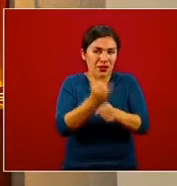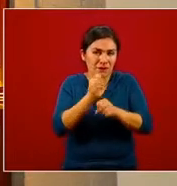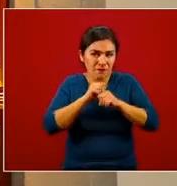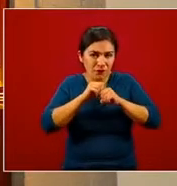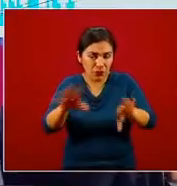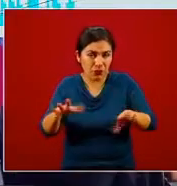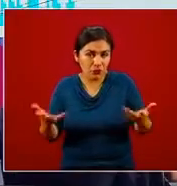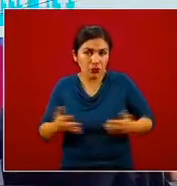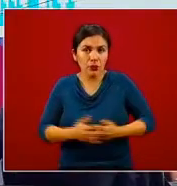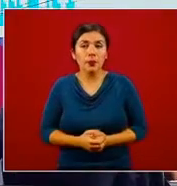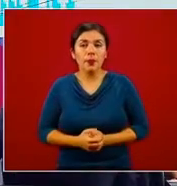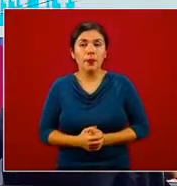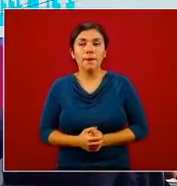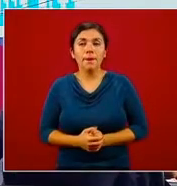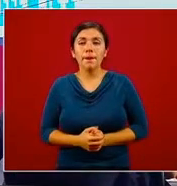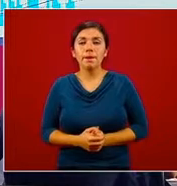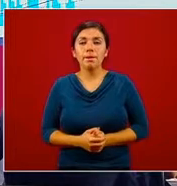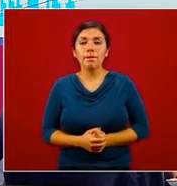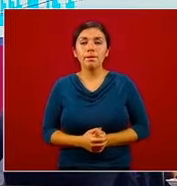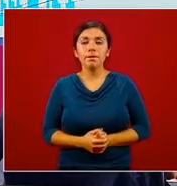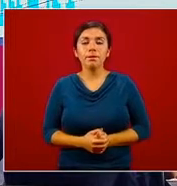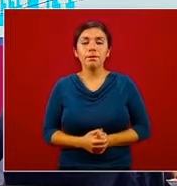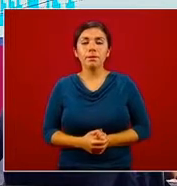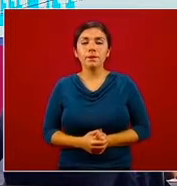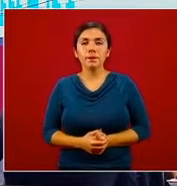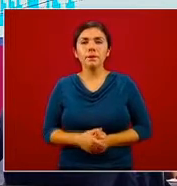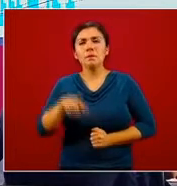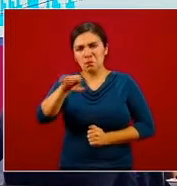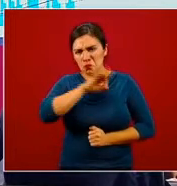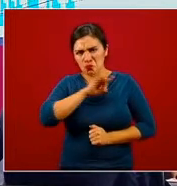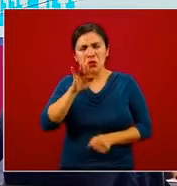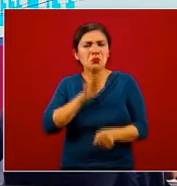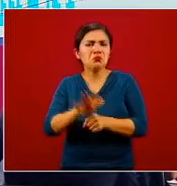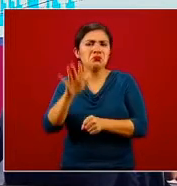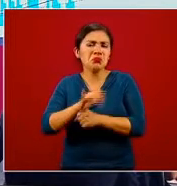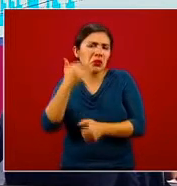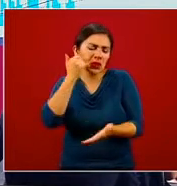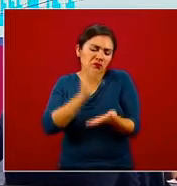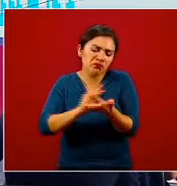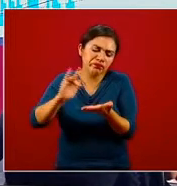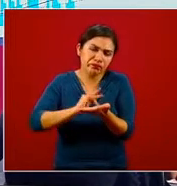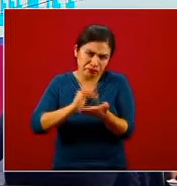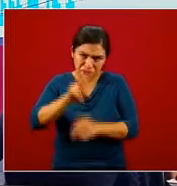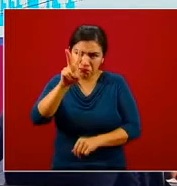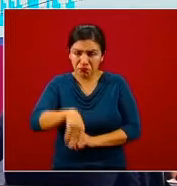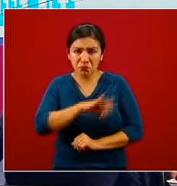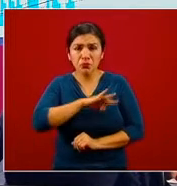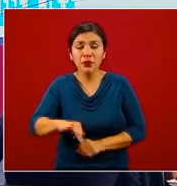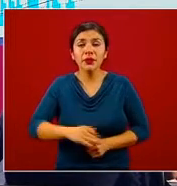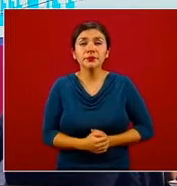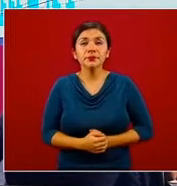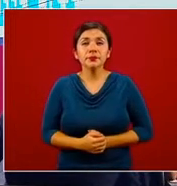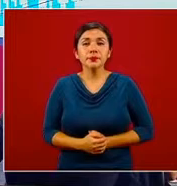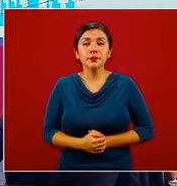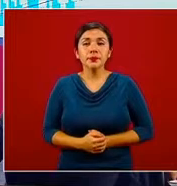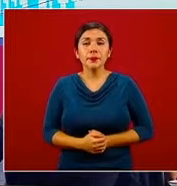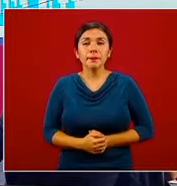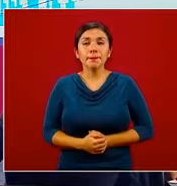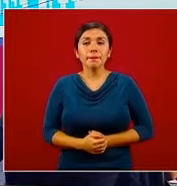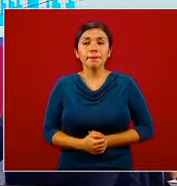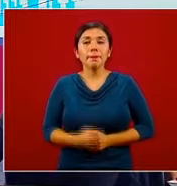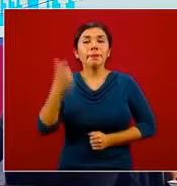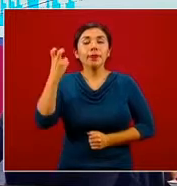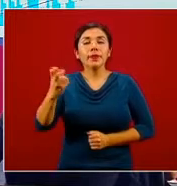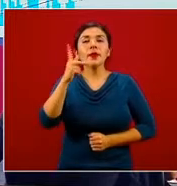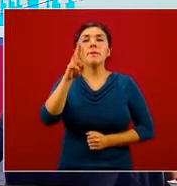This one is on a computer, but we really made a great effort to ensure that it could be browsed on cell phones as well, and not just on